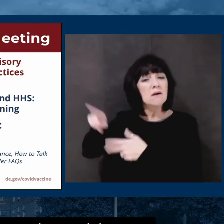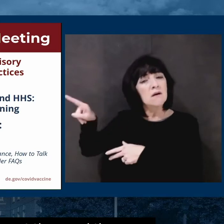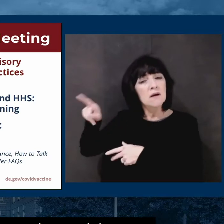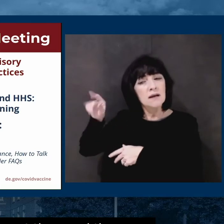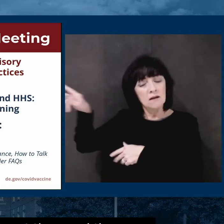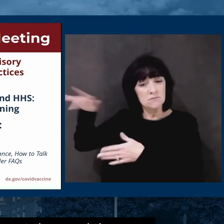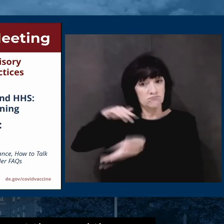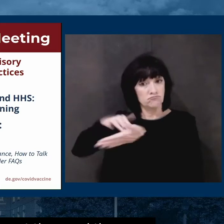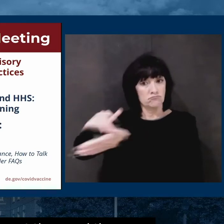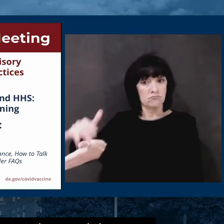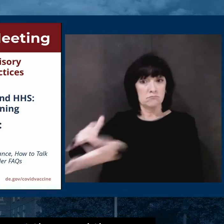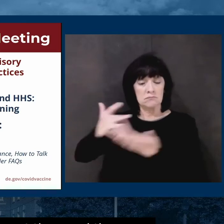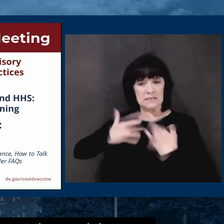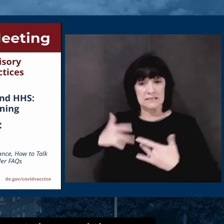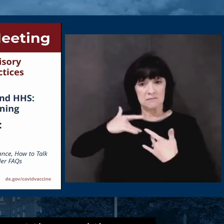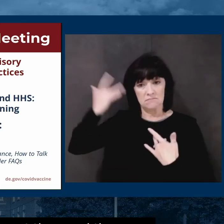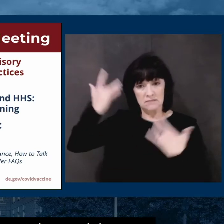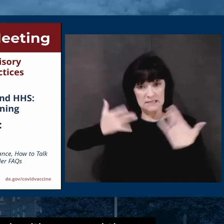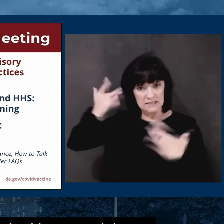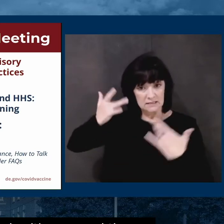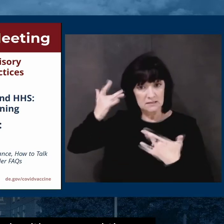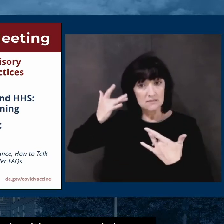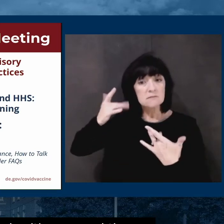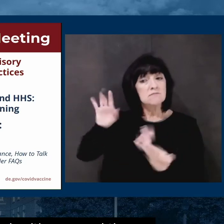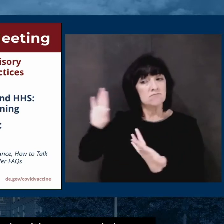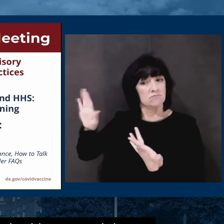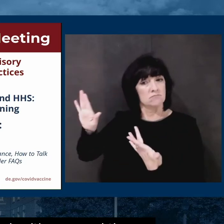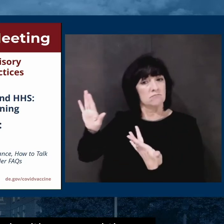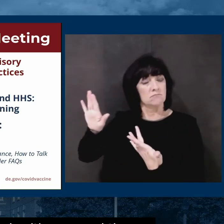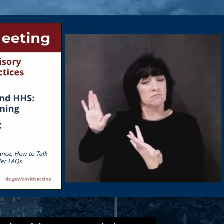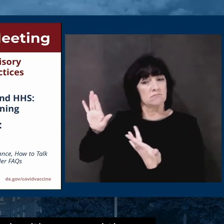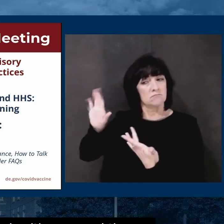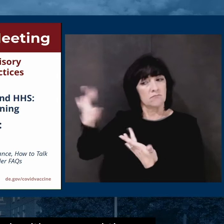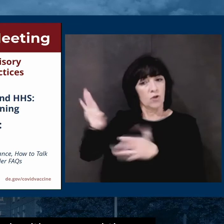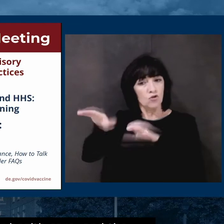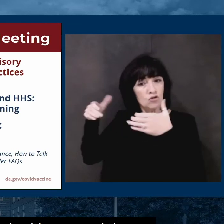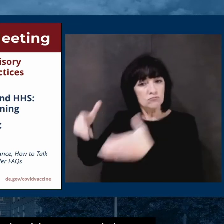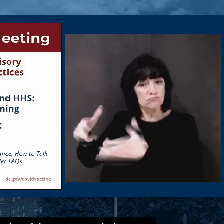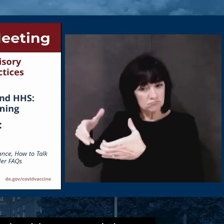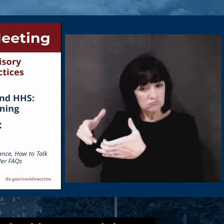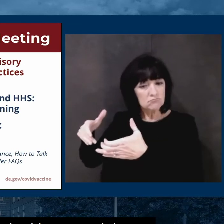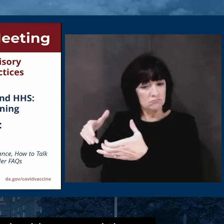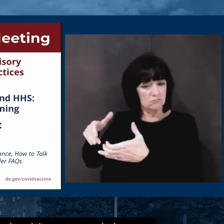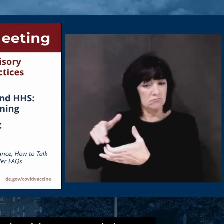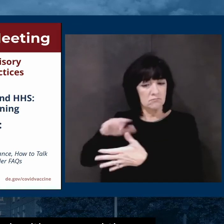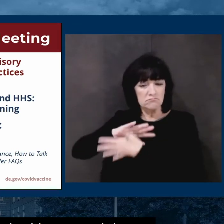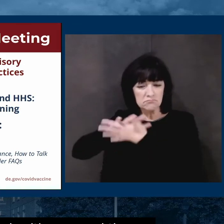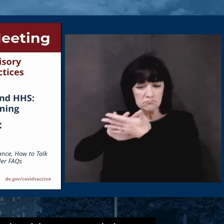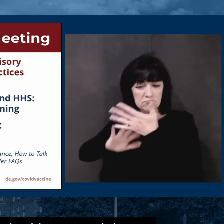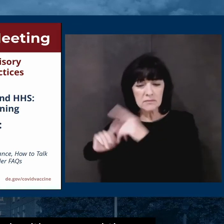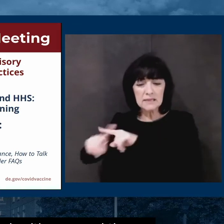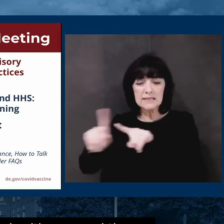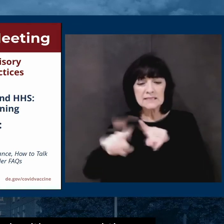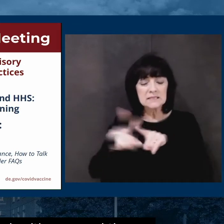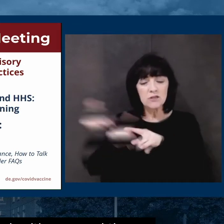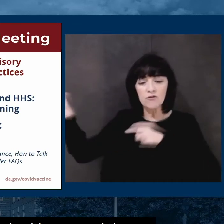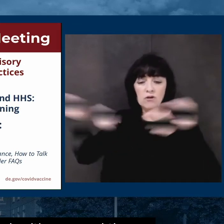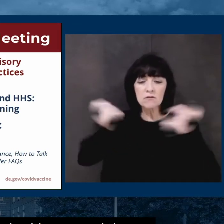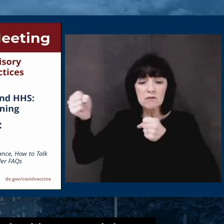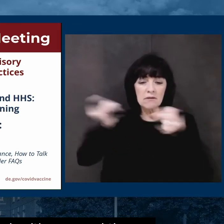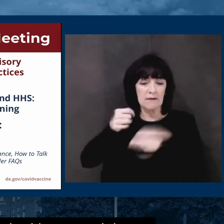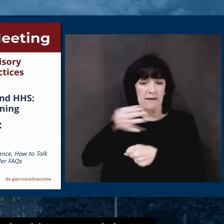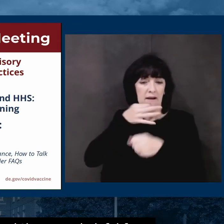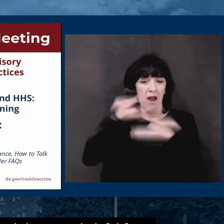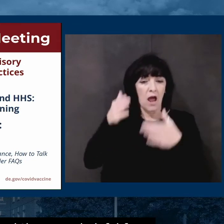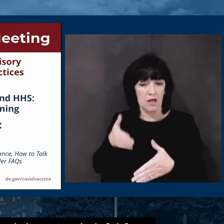National Academies of Science, Engineering, and Medicine. So all those recommendations have been very helpful for us to determine how best to approach allocation groups